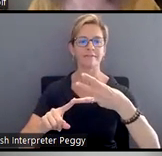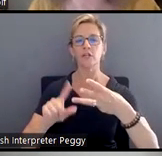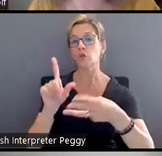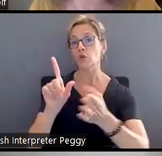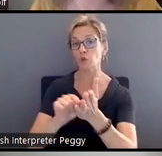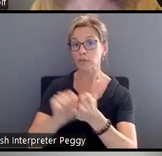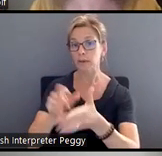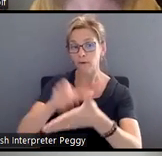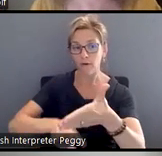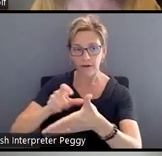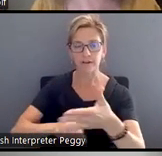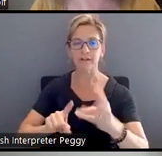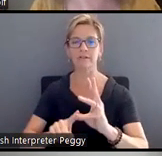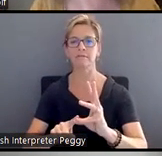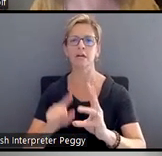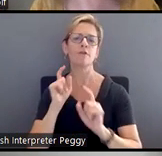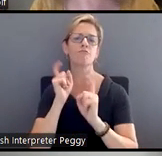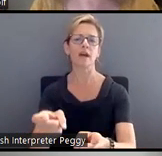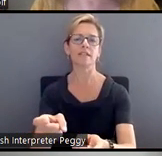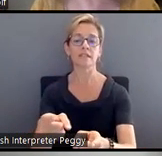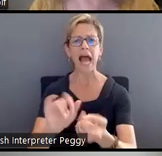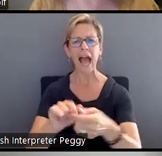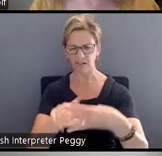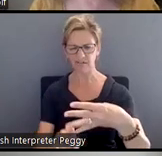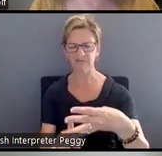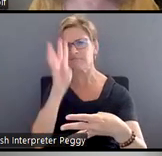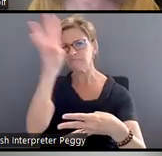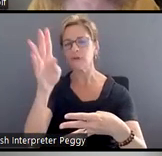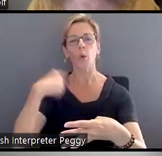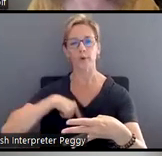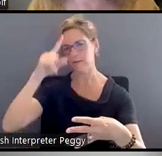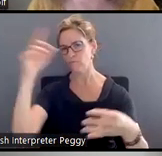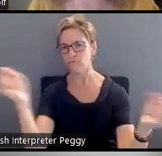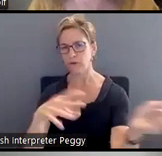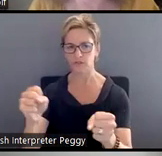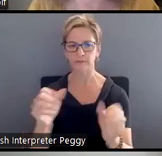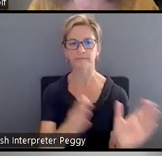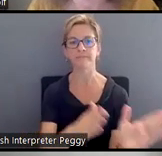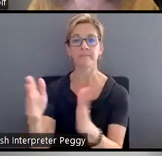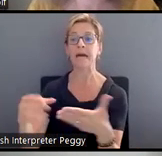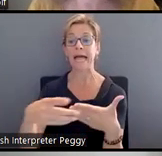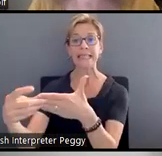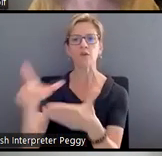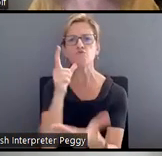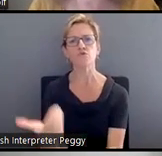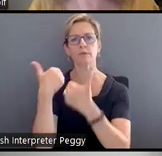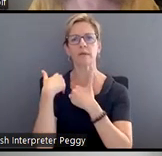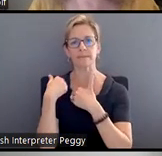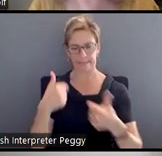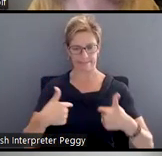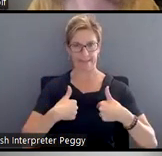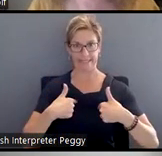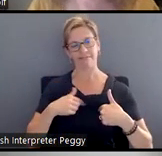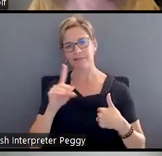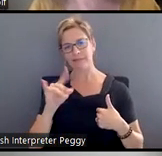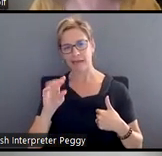out of a brainstorming session. We're going to have some prizes. The lead, in other words, where does the buck stop? That's with me. And then when something